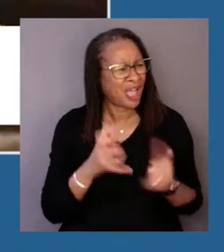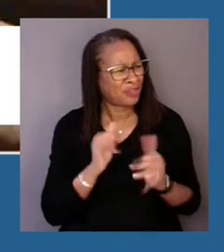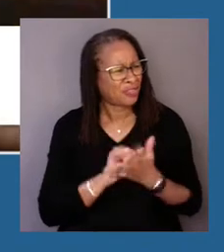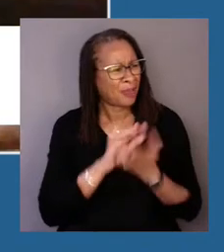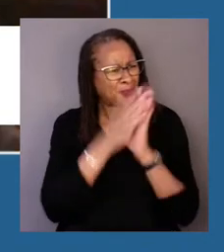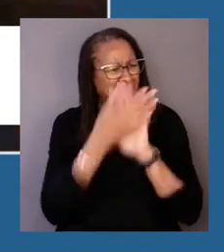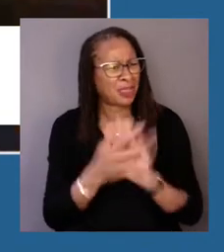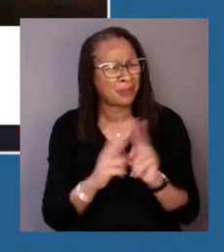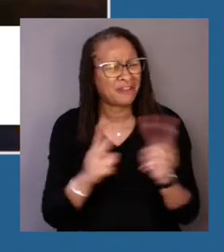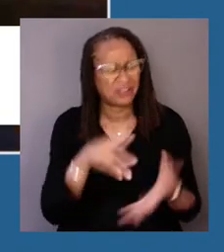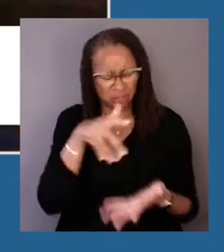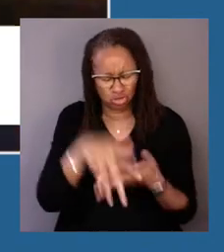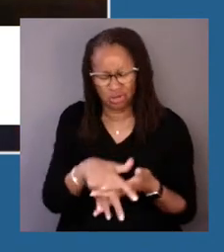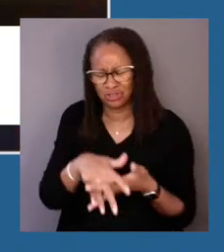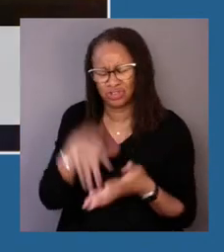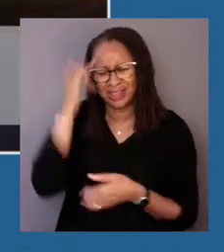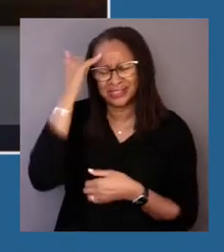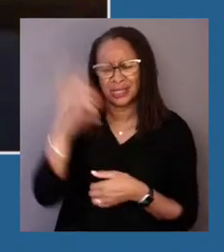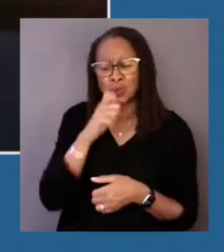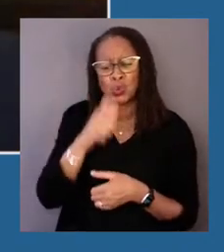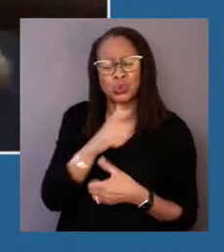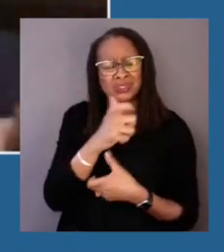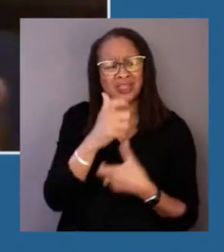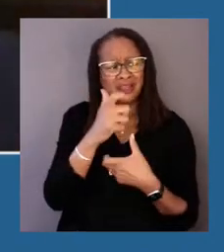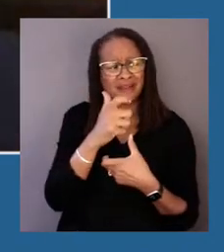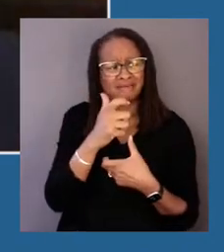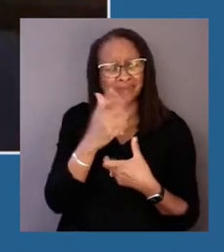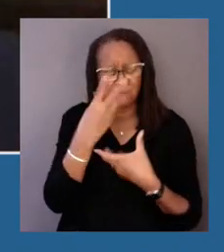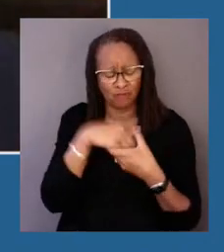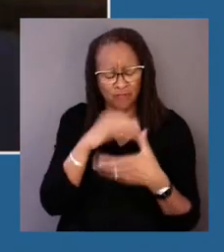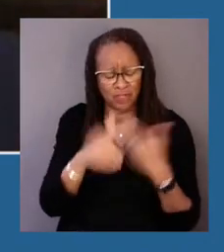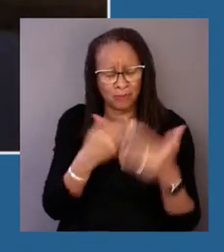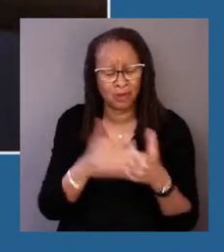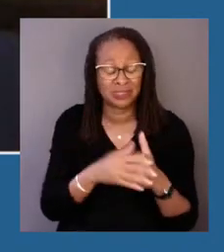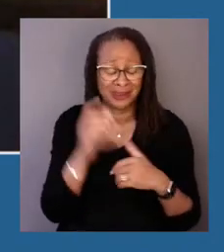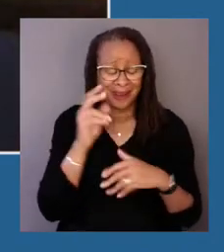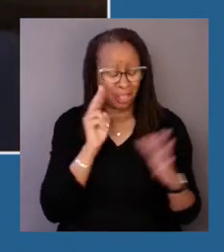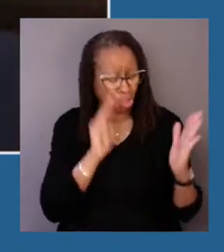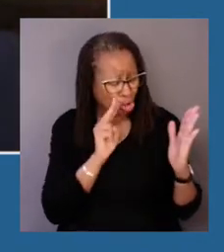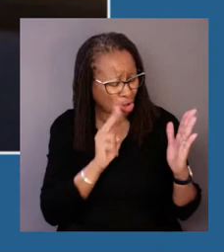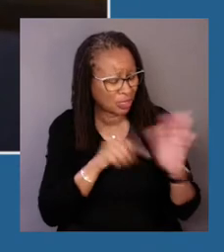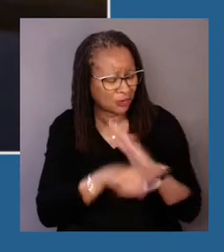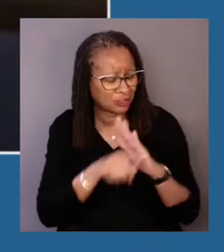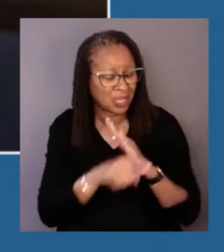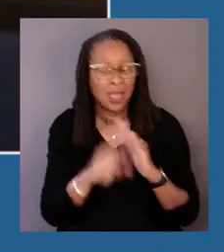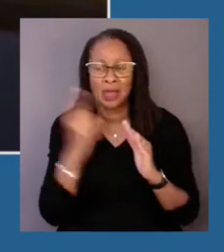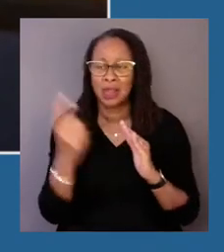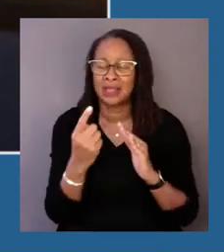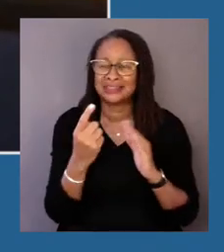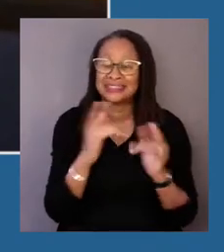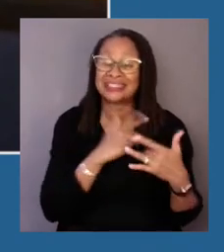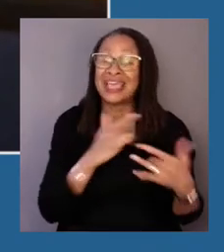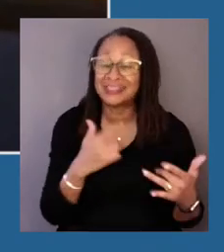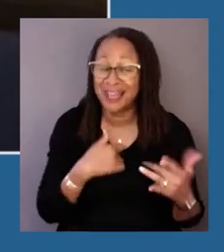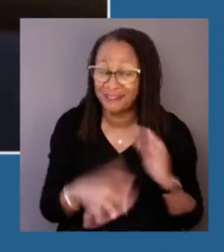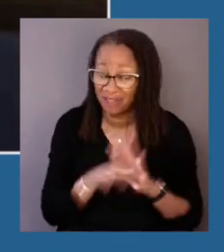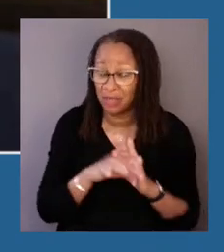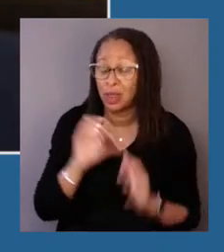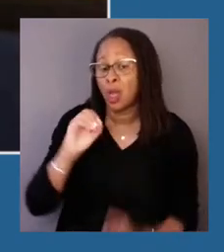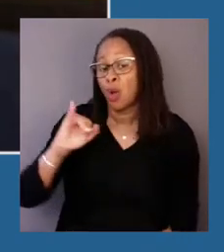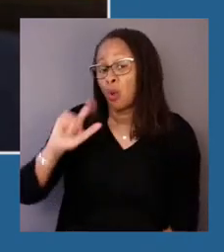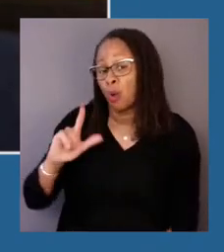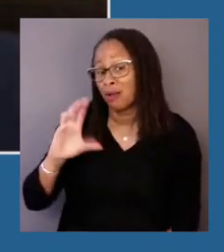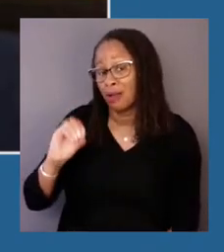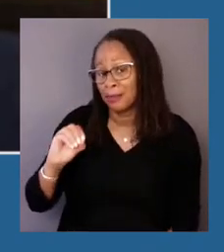entrenched idea, and who was involved? And I start looking back, and oftentimes I find oil companies. So in this case, I